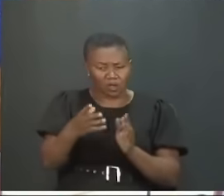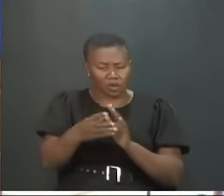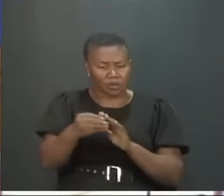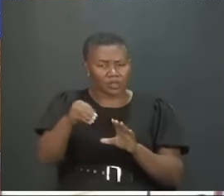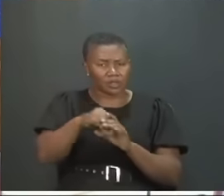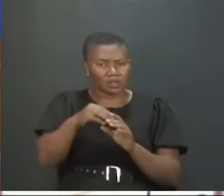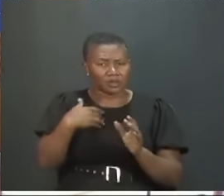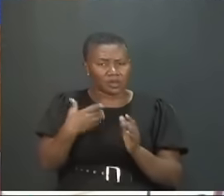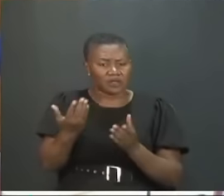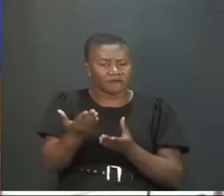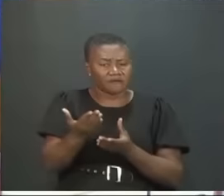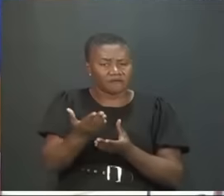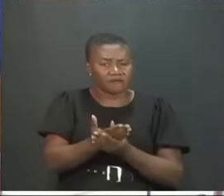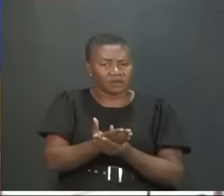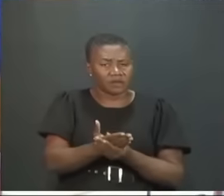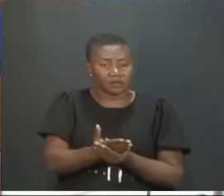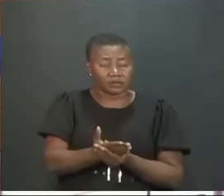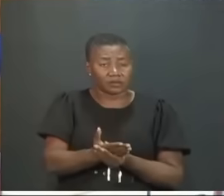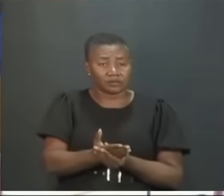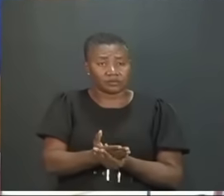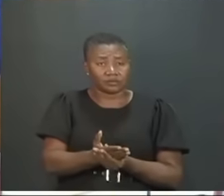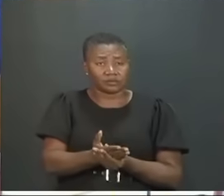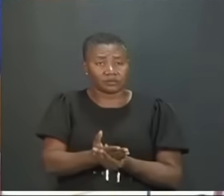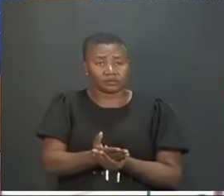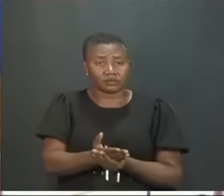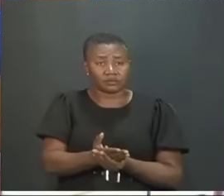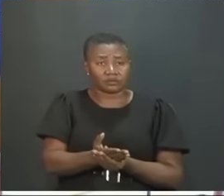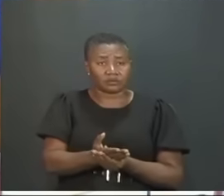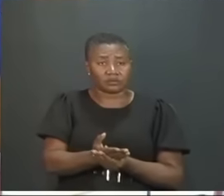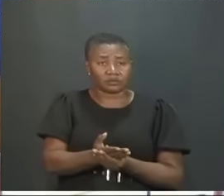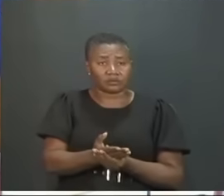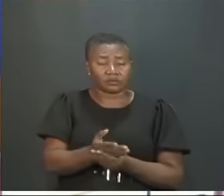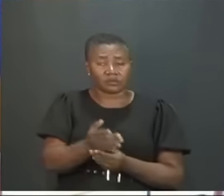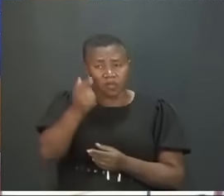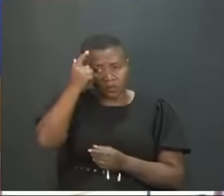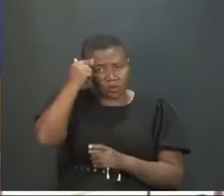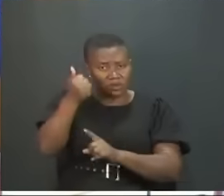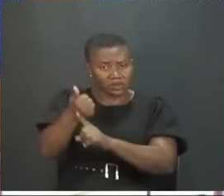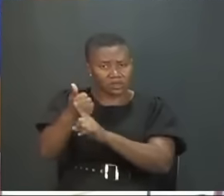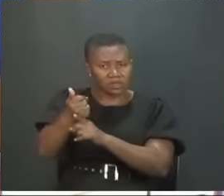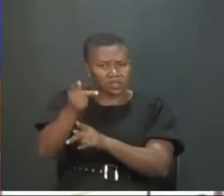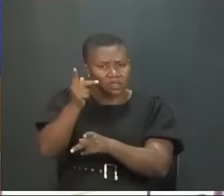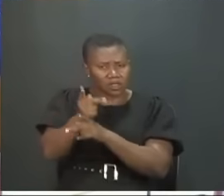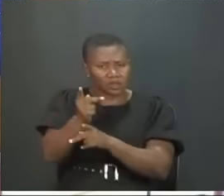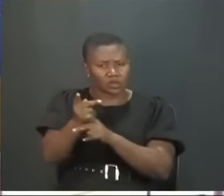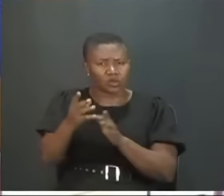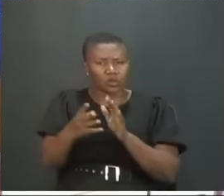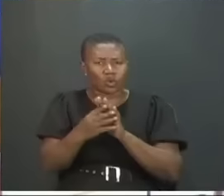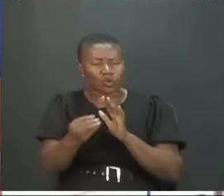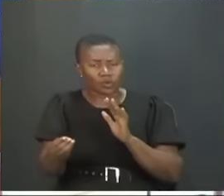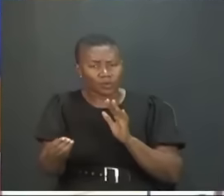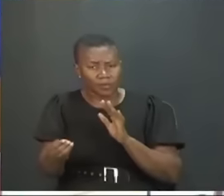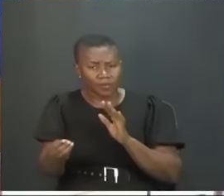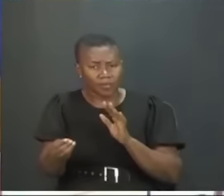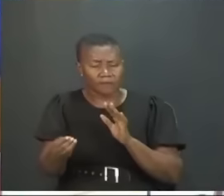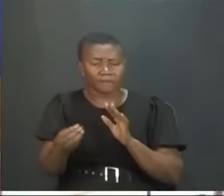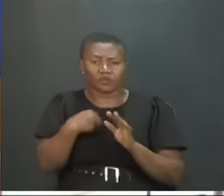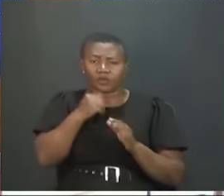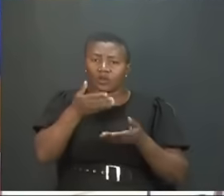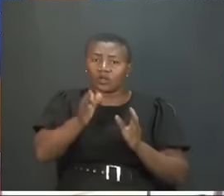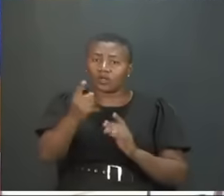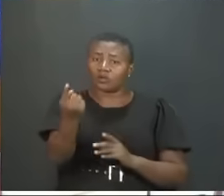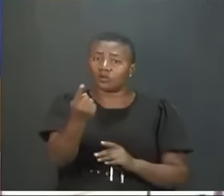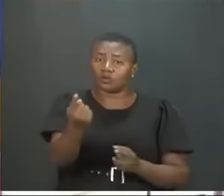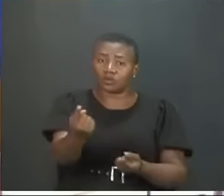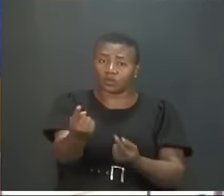he later said he's sent for his copy because he also kept a copy. I didn't allow him alone to come. I